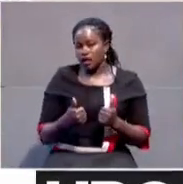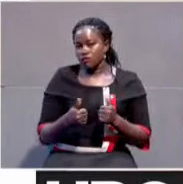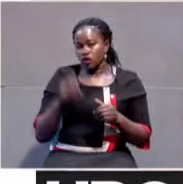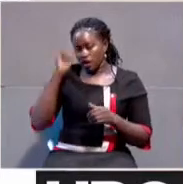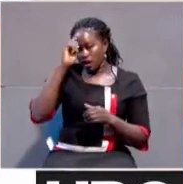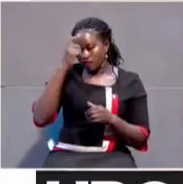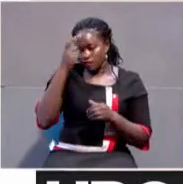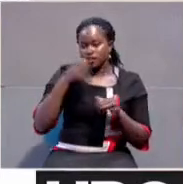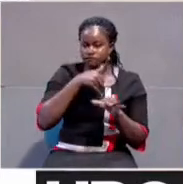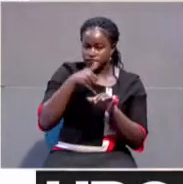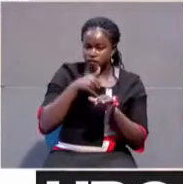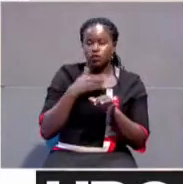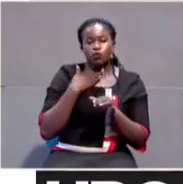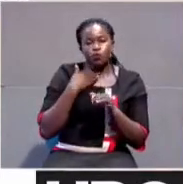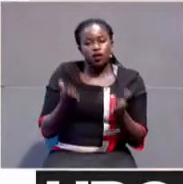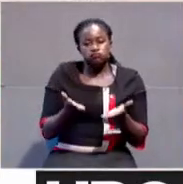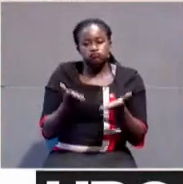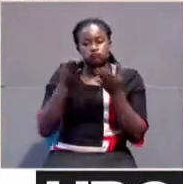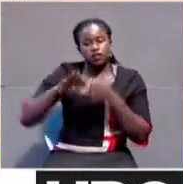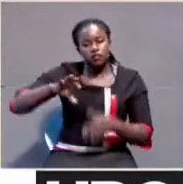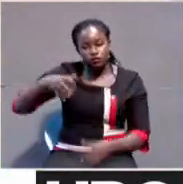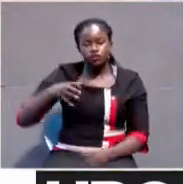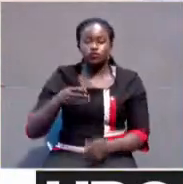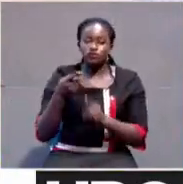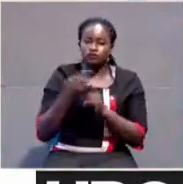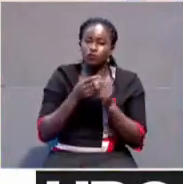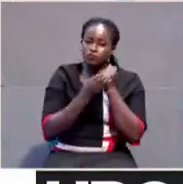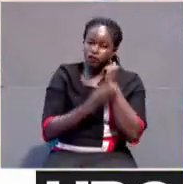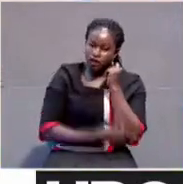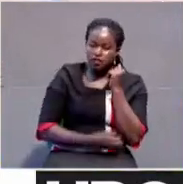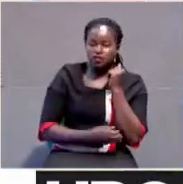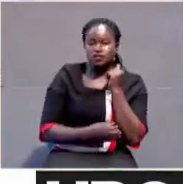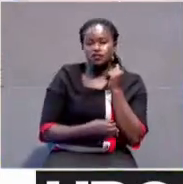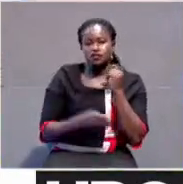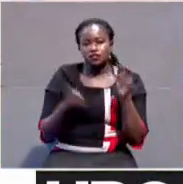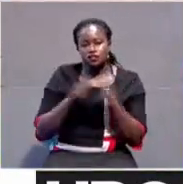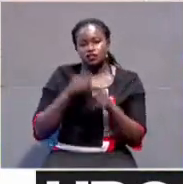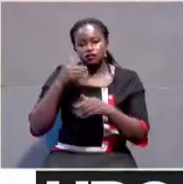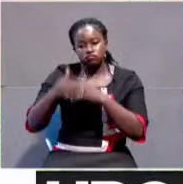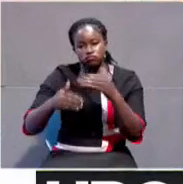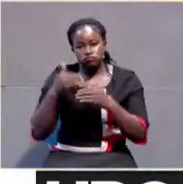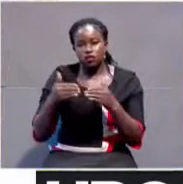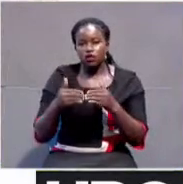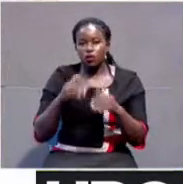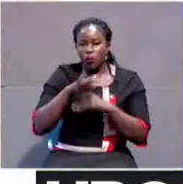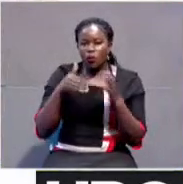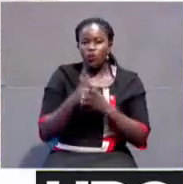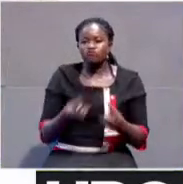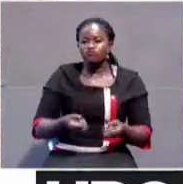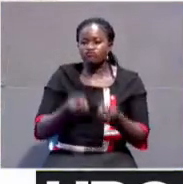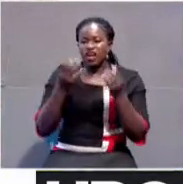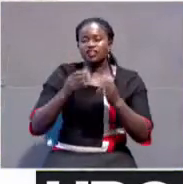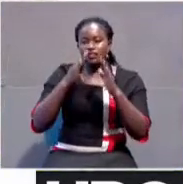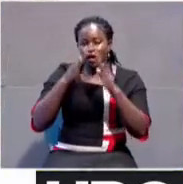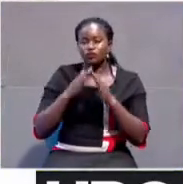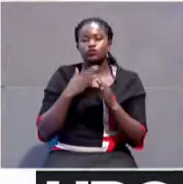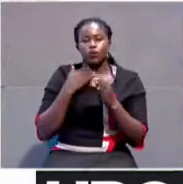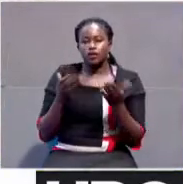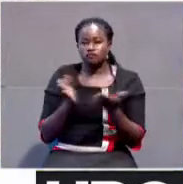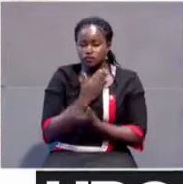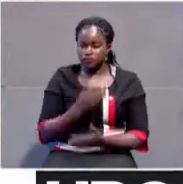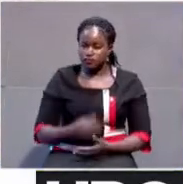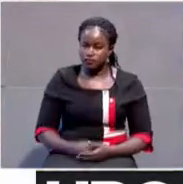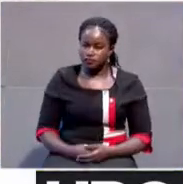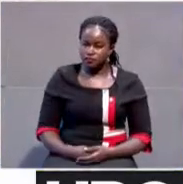intervention aimed at lifting the sub-region out of poverty and grass such houses. I'm grateful for the NRM government for keeping